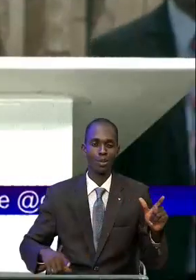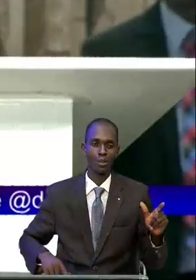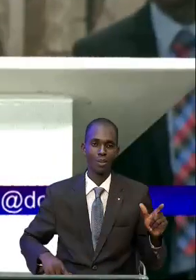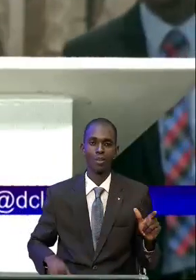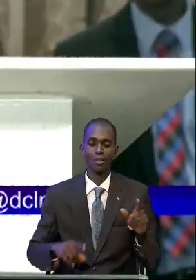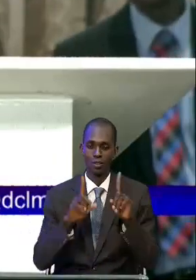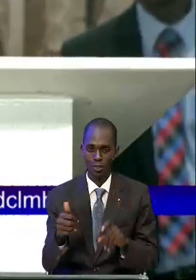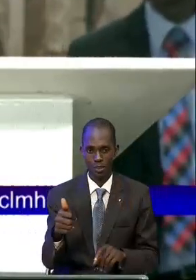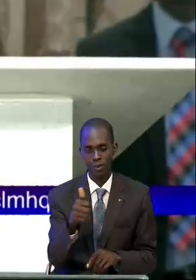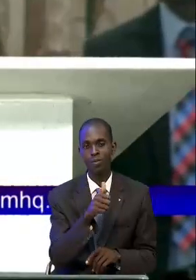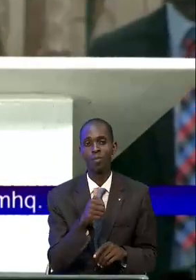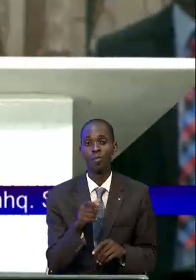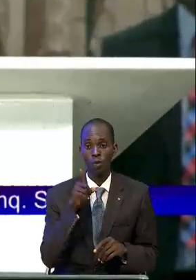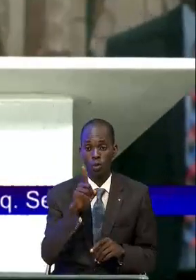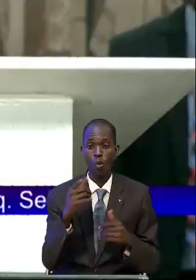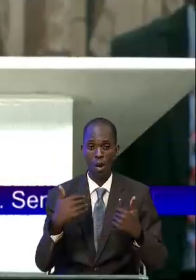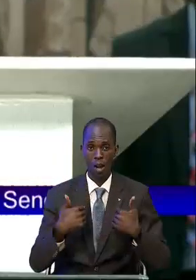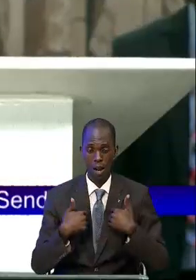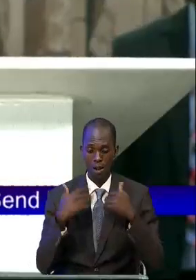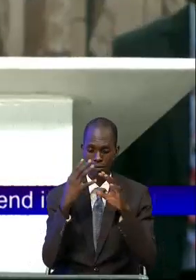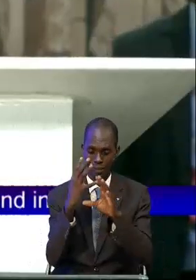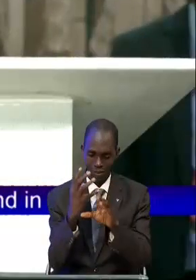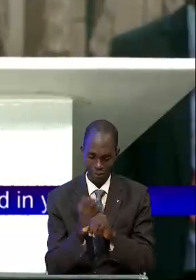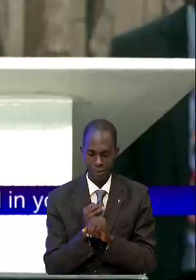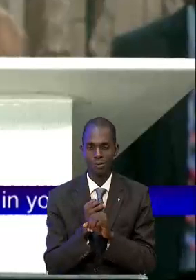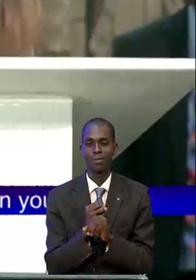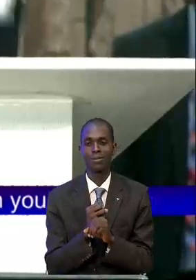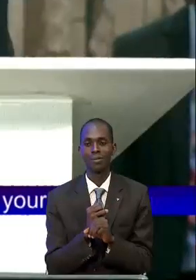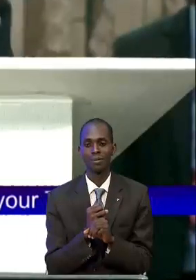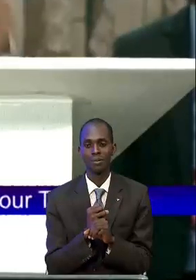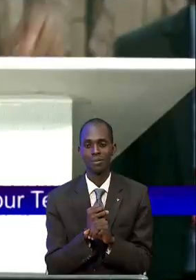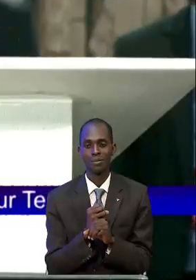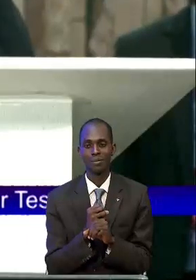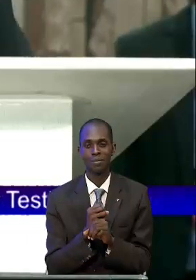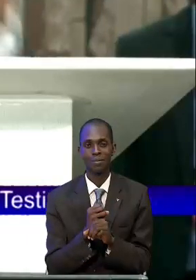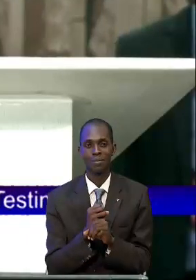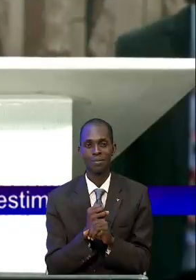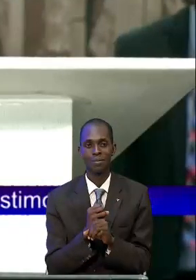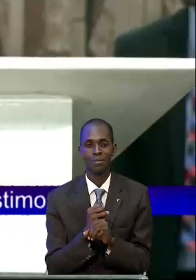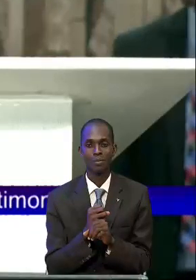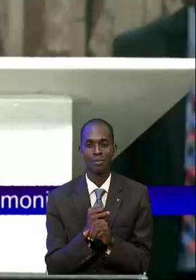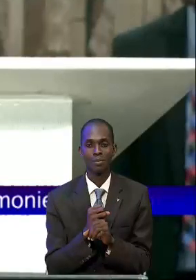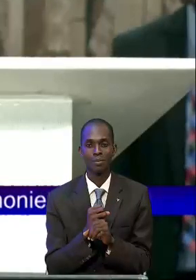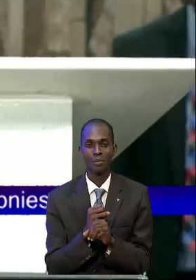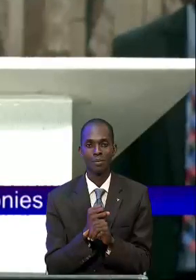Begin to praise the name of the Lord. Check yourself. You have received.